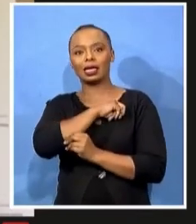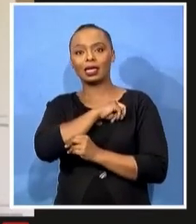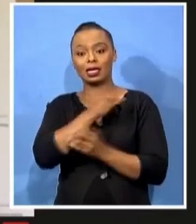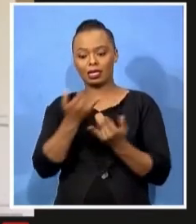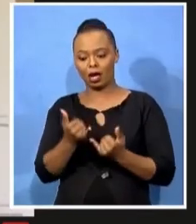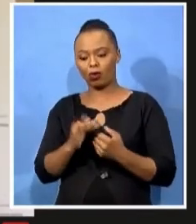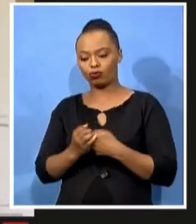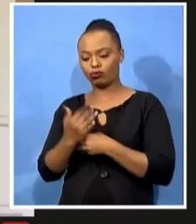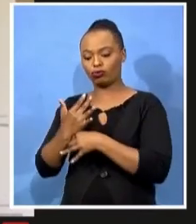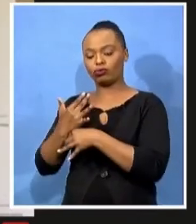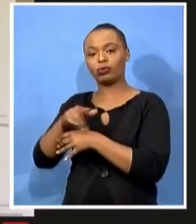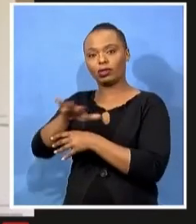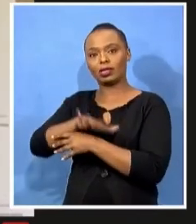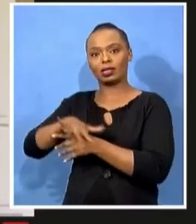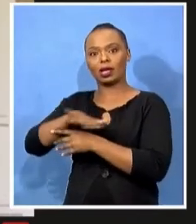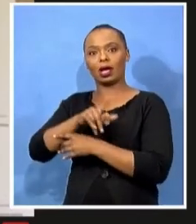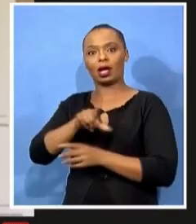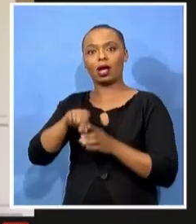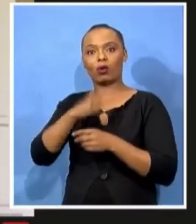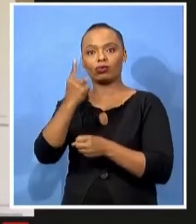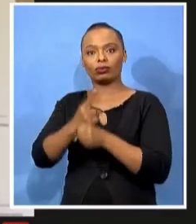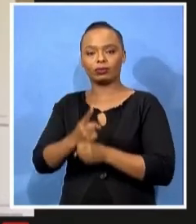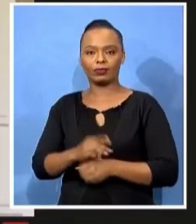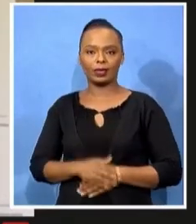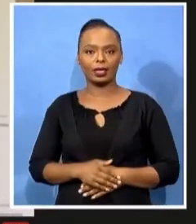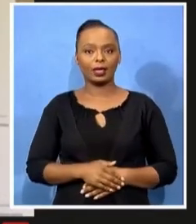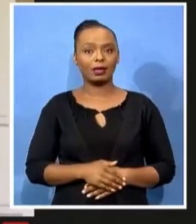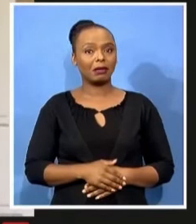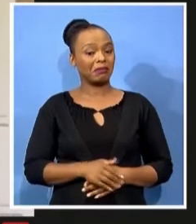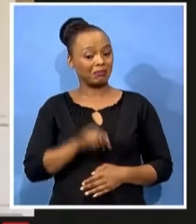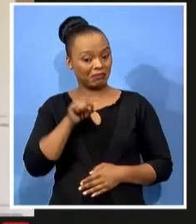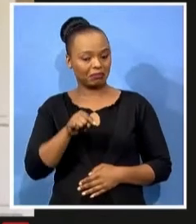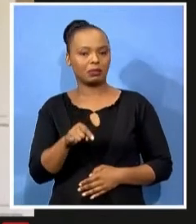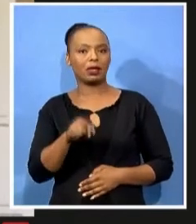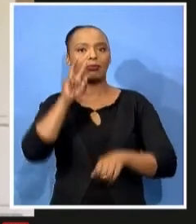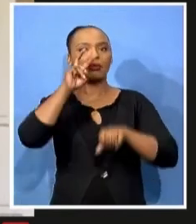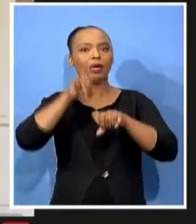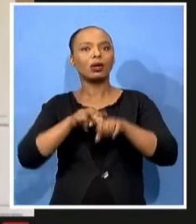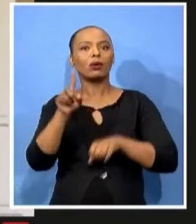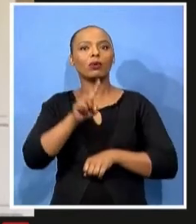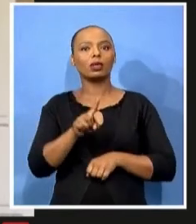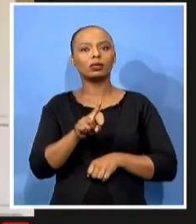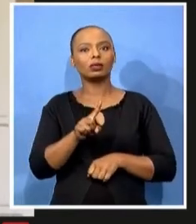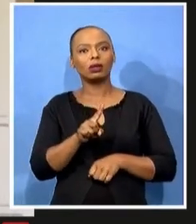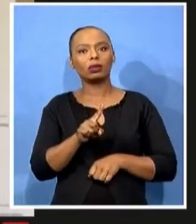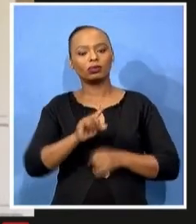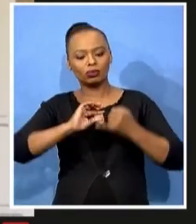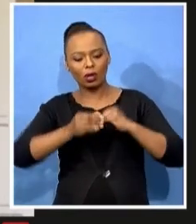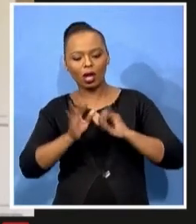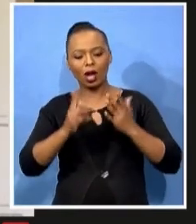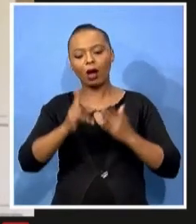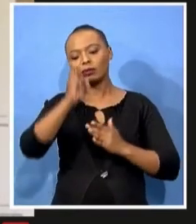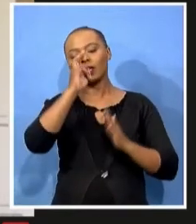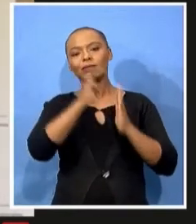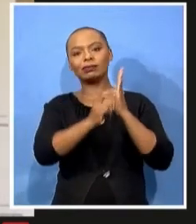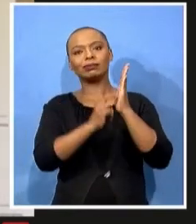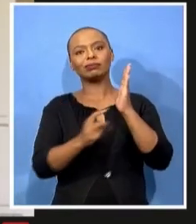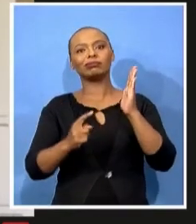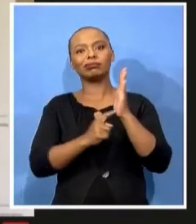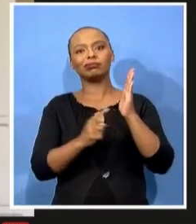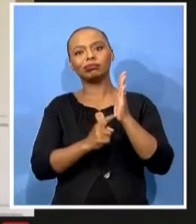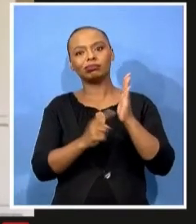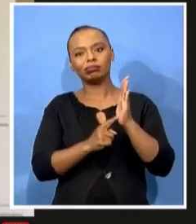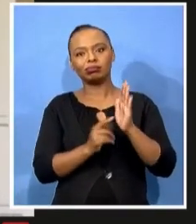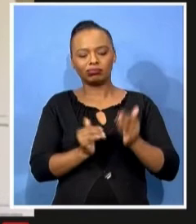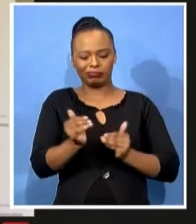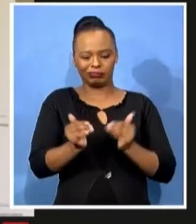the need for us to embark on the stringent measures that have been put in place, particularly because of the nature of the